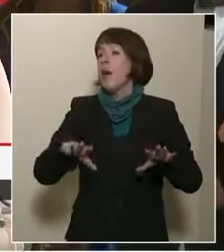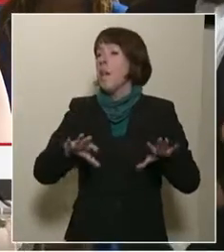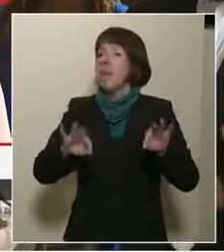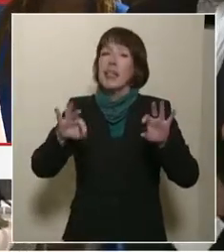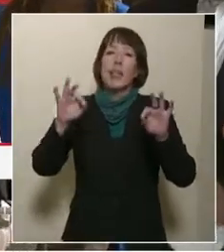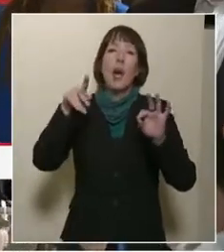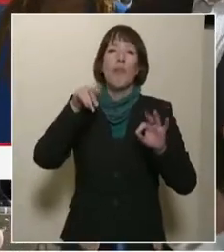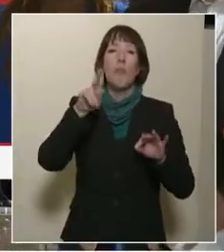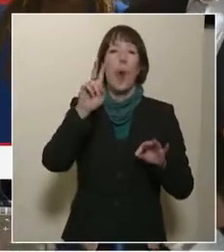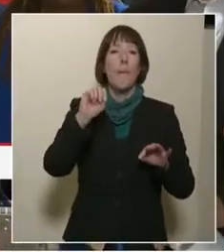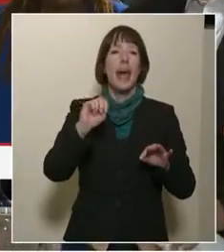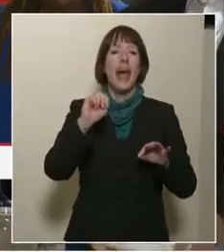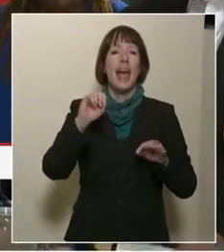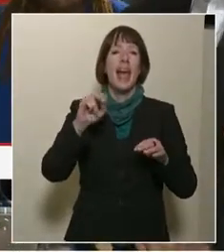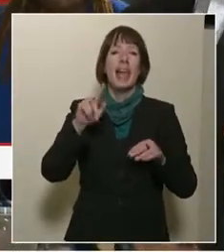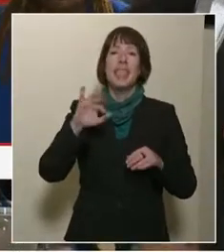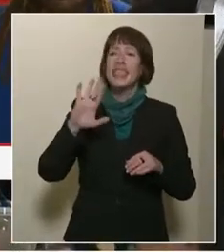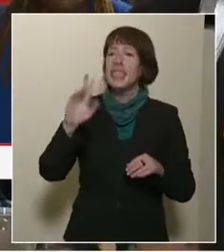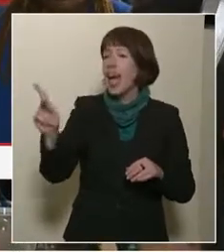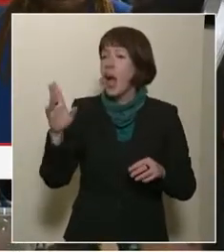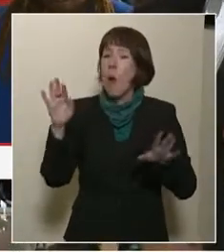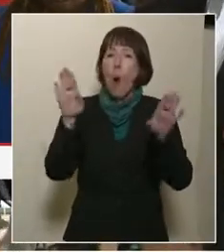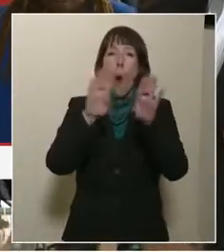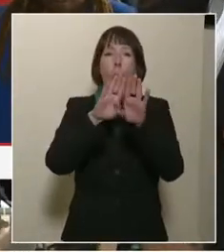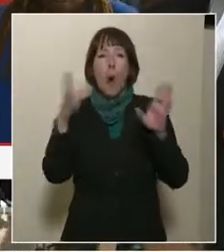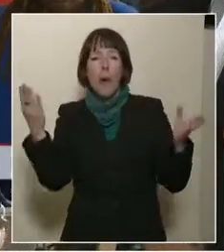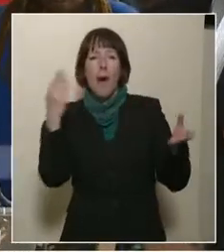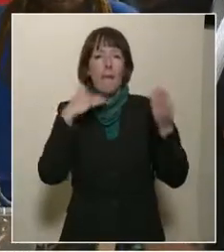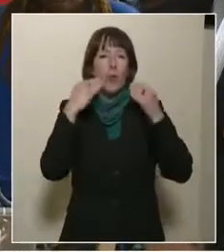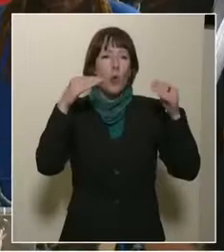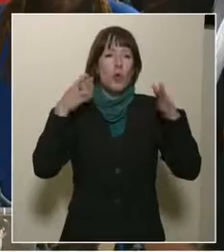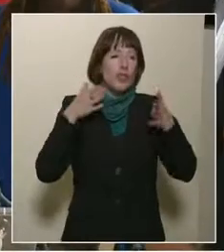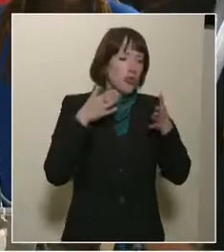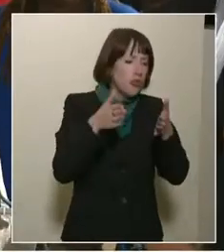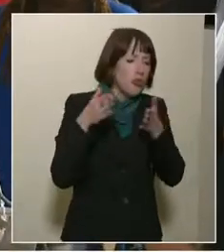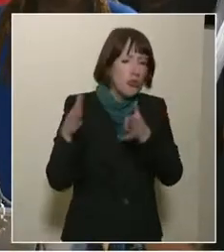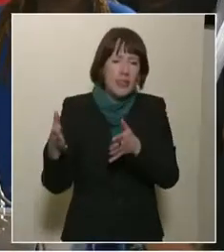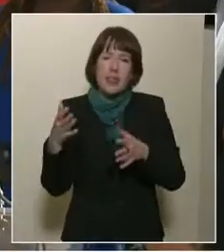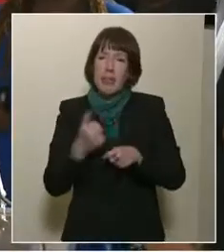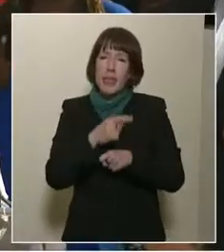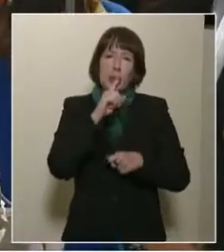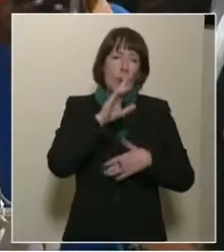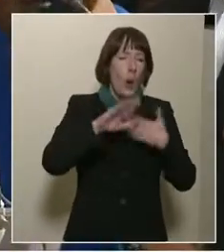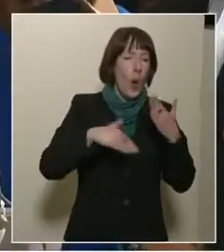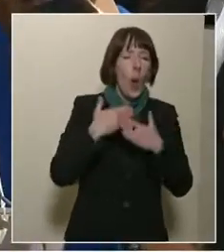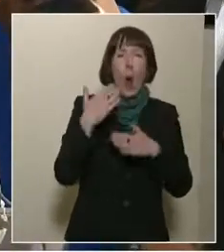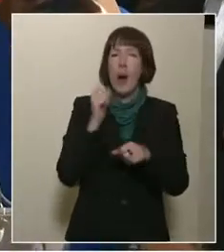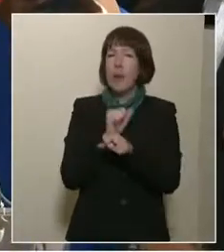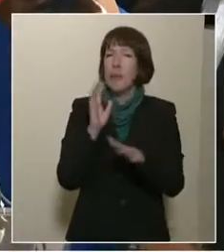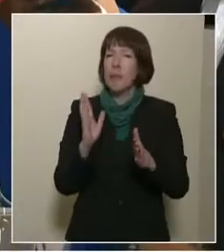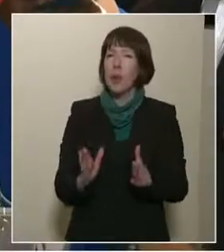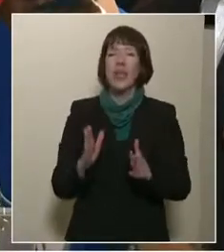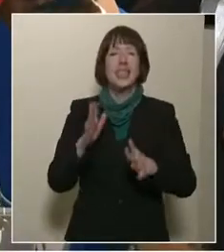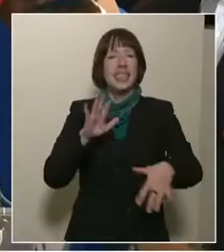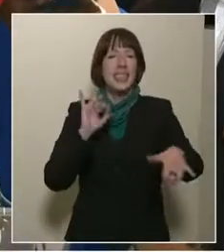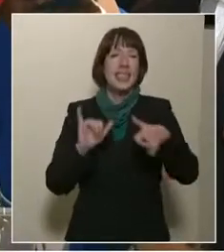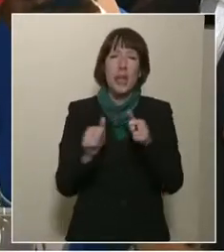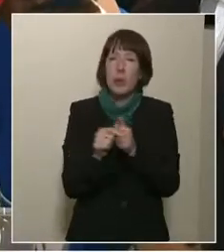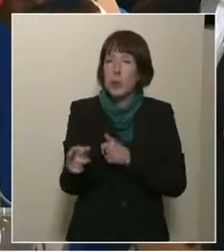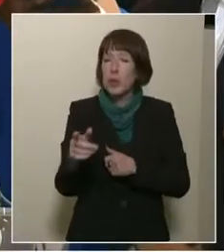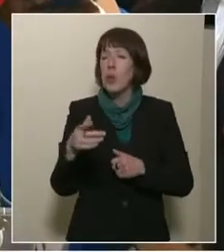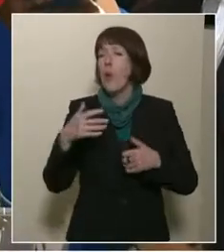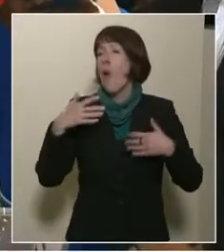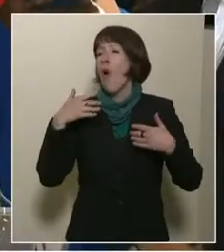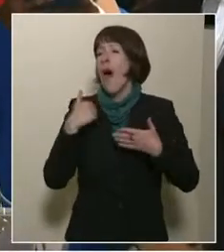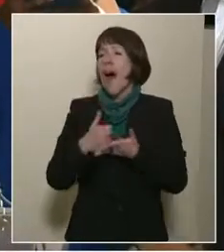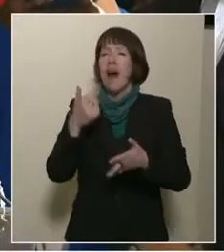or opening streeteries, making sure employees could stay on with you or keep their insurance. So these